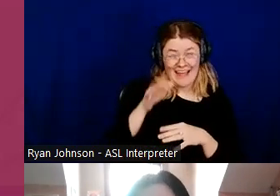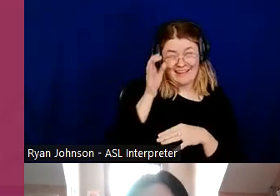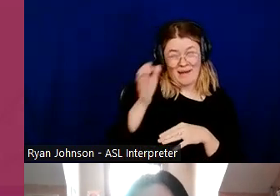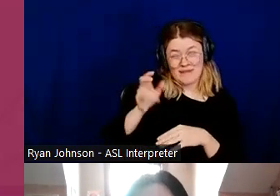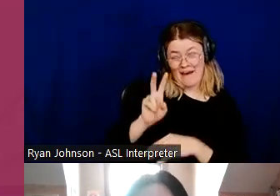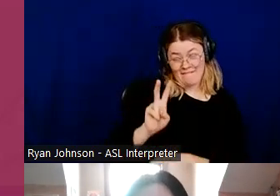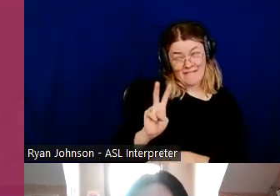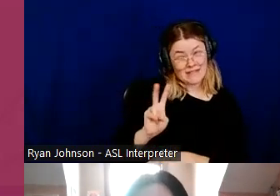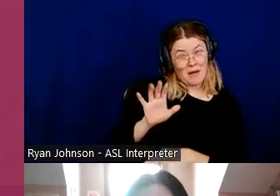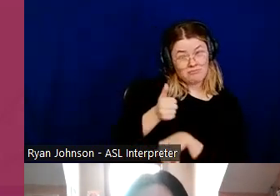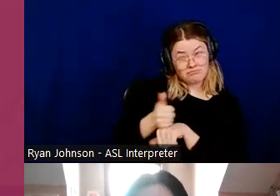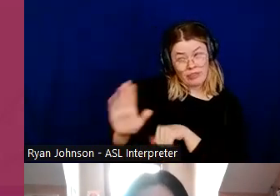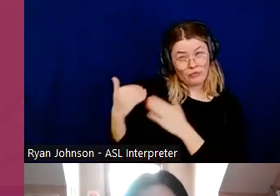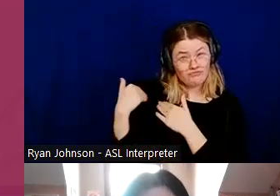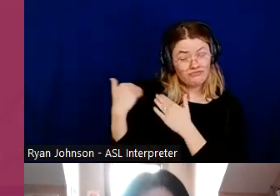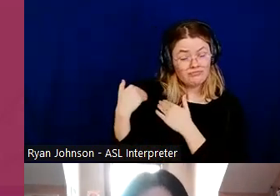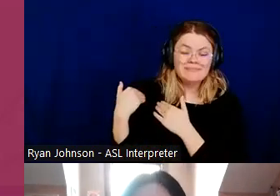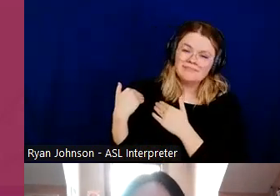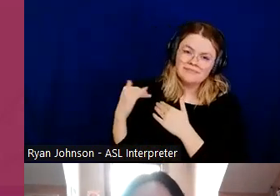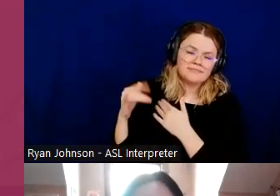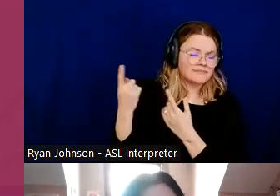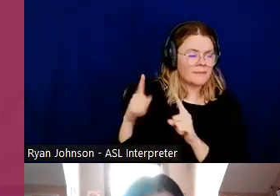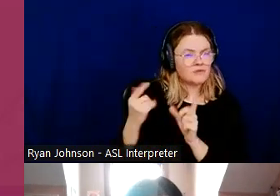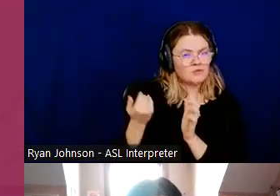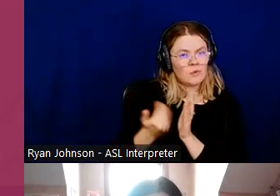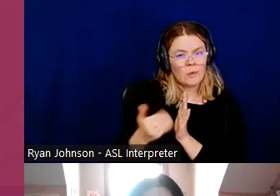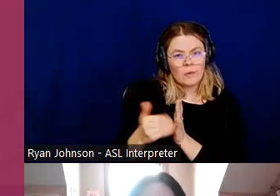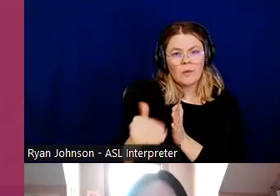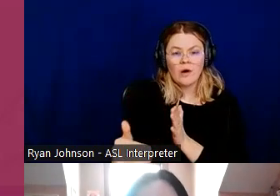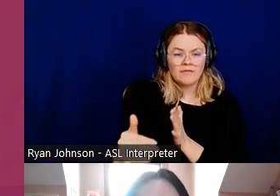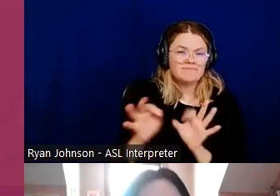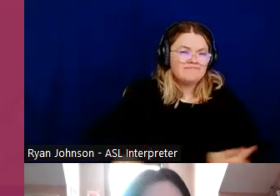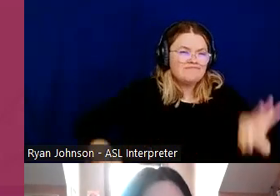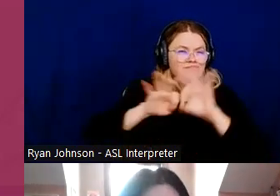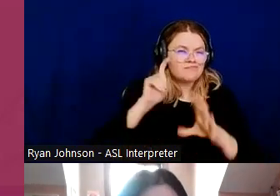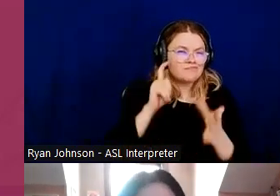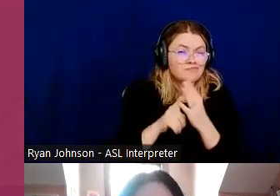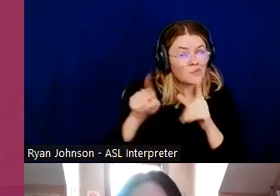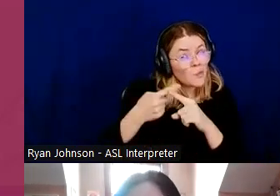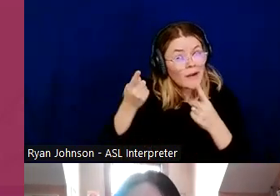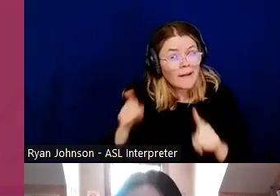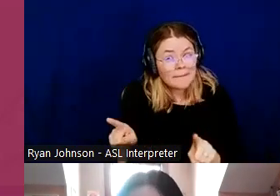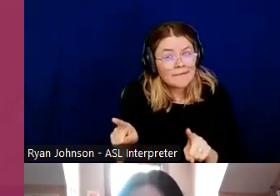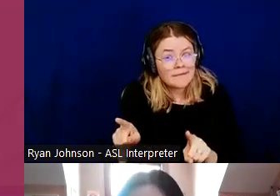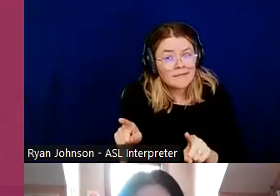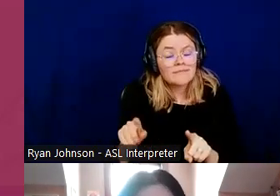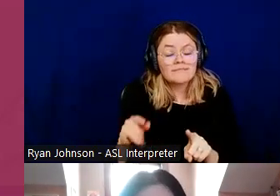And it's important to be aware of when this happens and how we internalize it when it does happen.